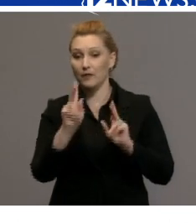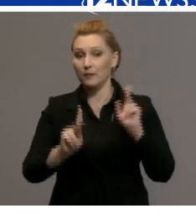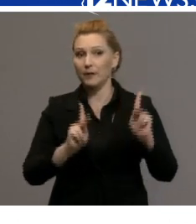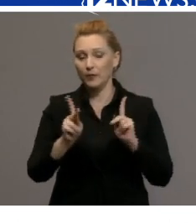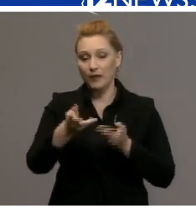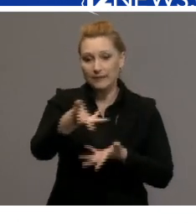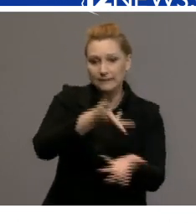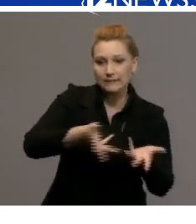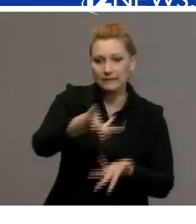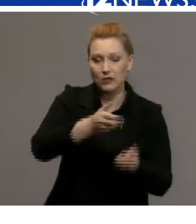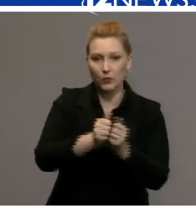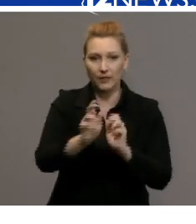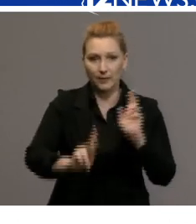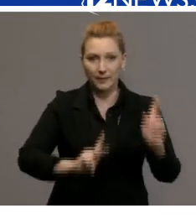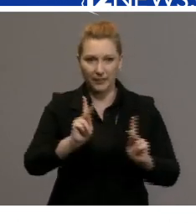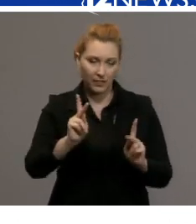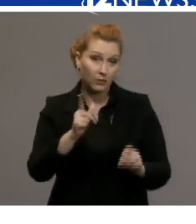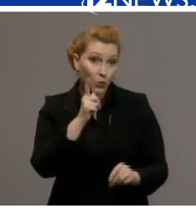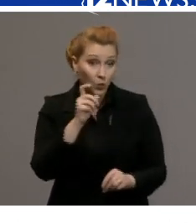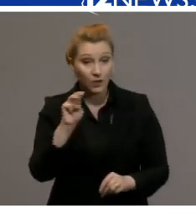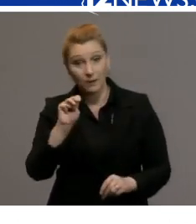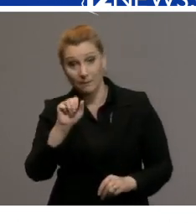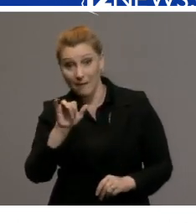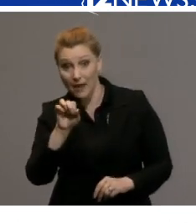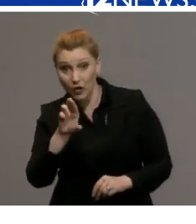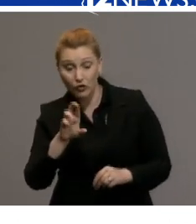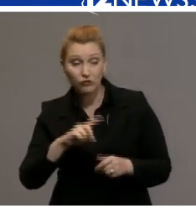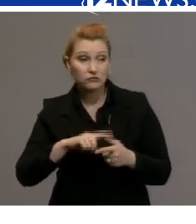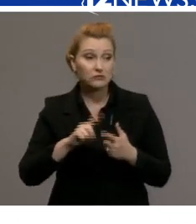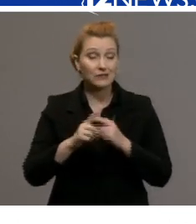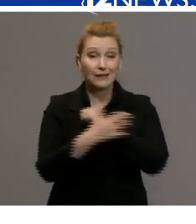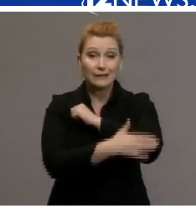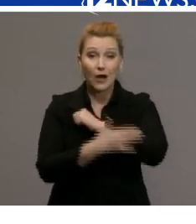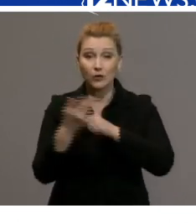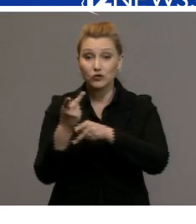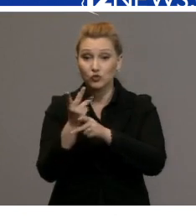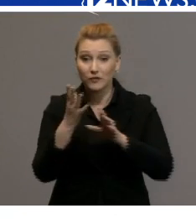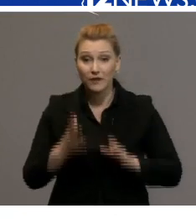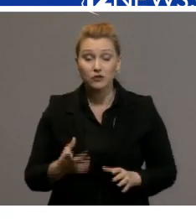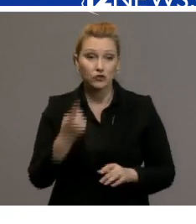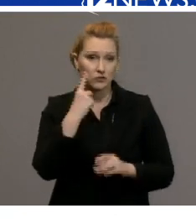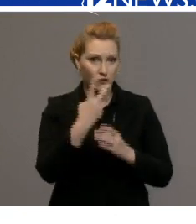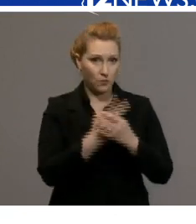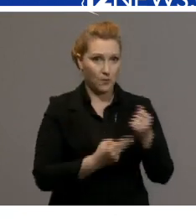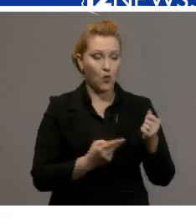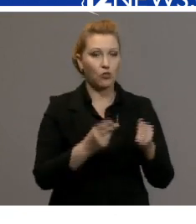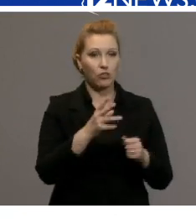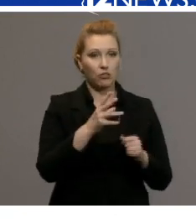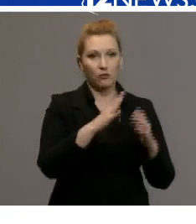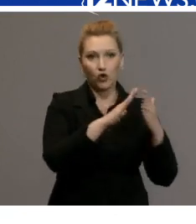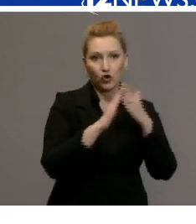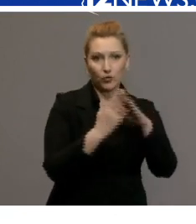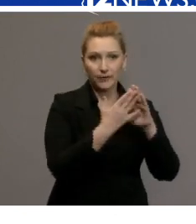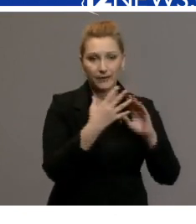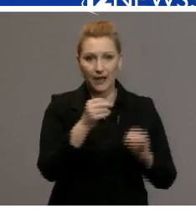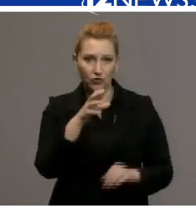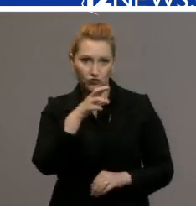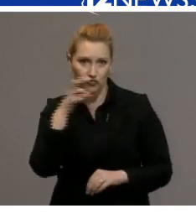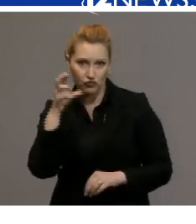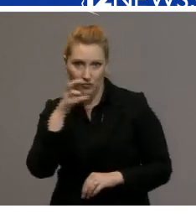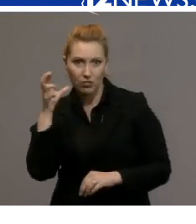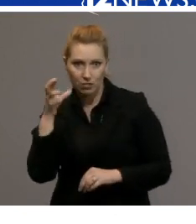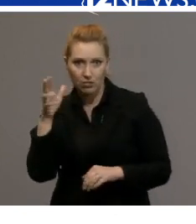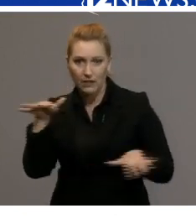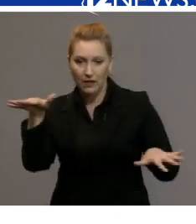mayors and our county supervisors in both urban and rural areas. We were able to have a couple of